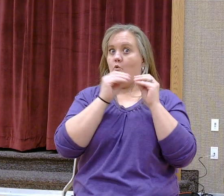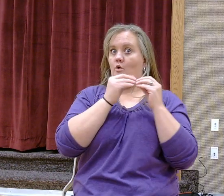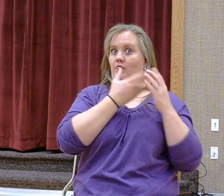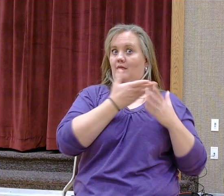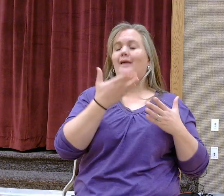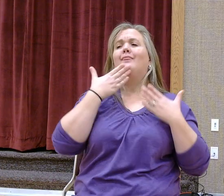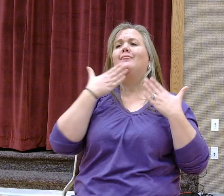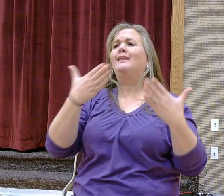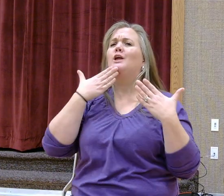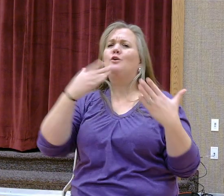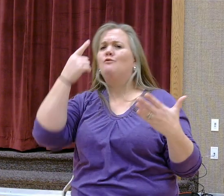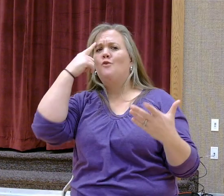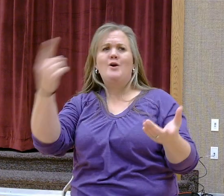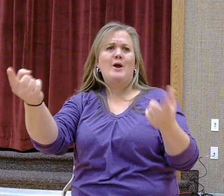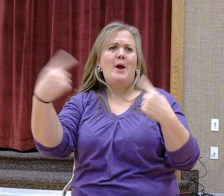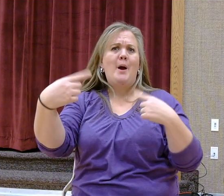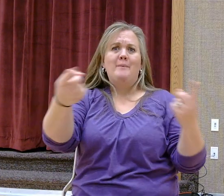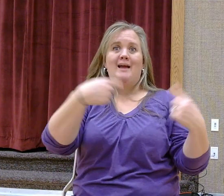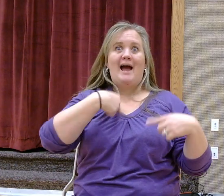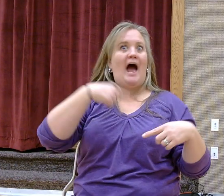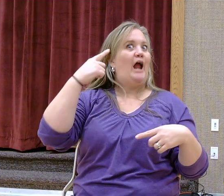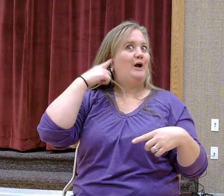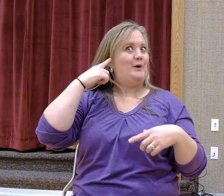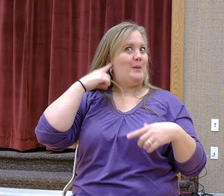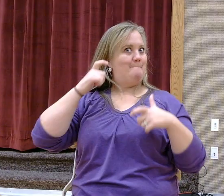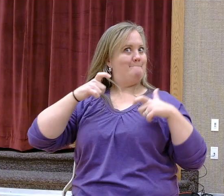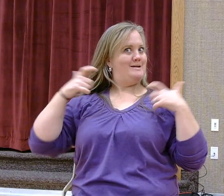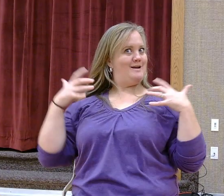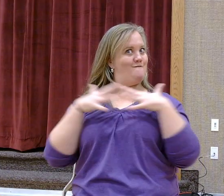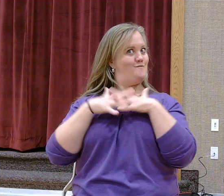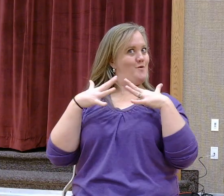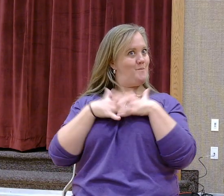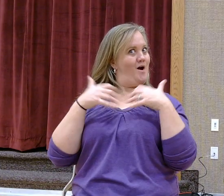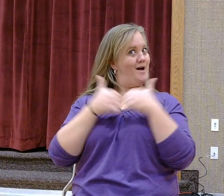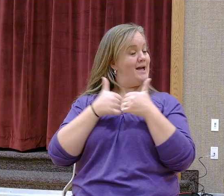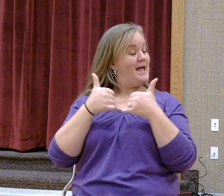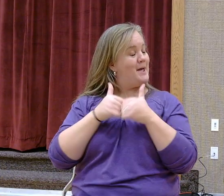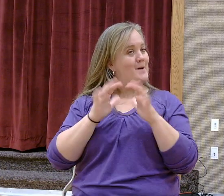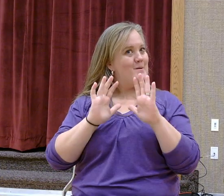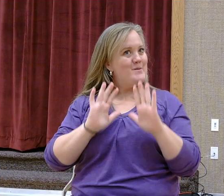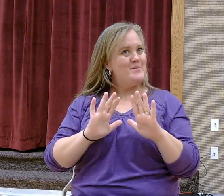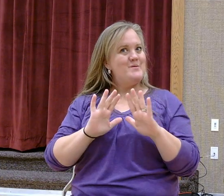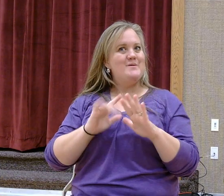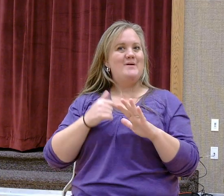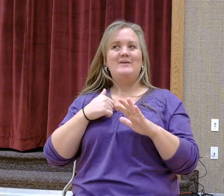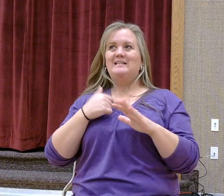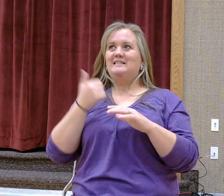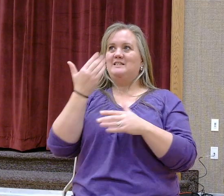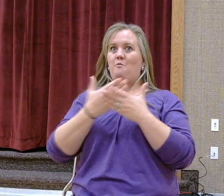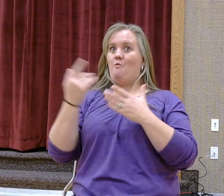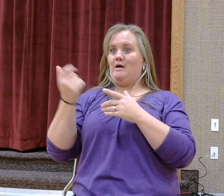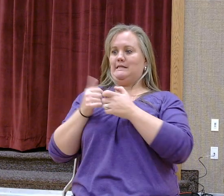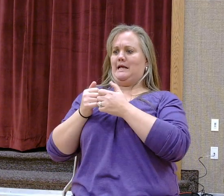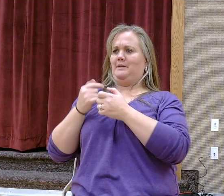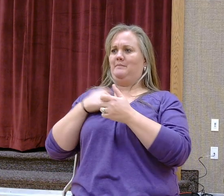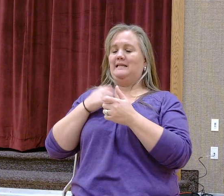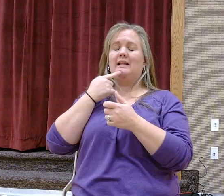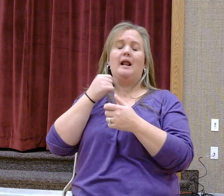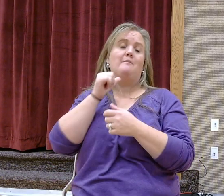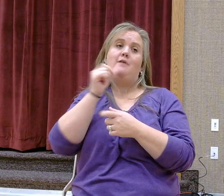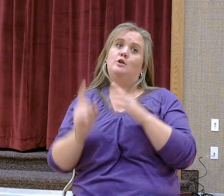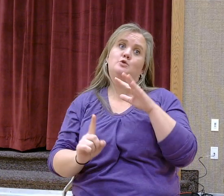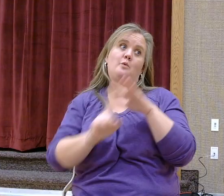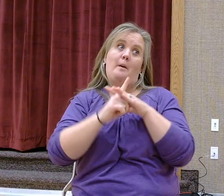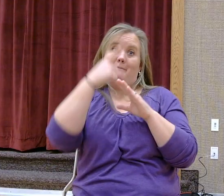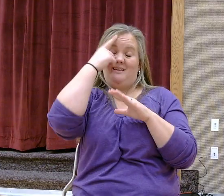Thanks for coming. I heard there was a big game. I totally forgot about it till last night, like at 4 o'clock, someone texted me and said, hey, I'm not coming because of the